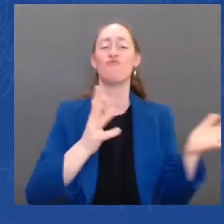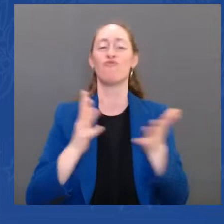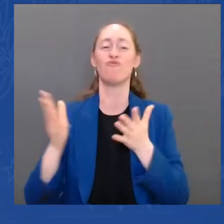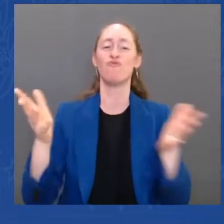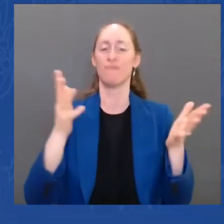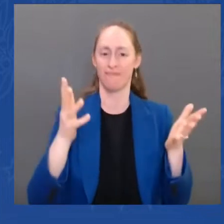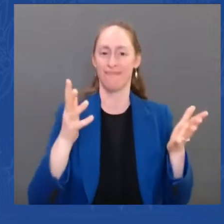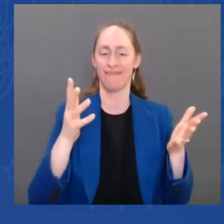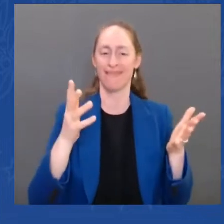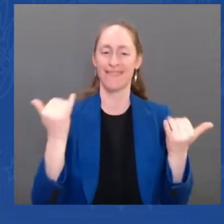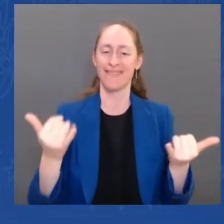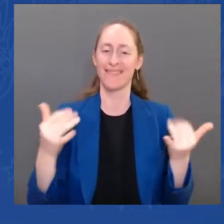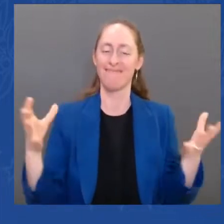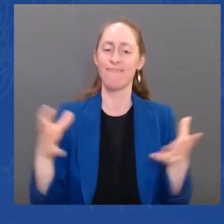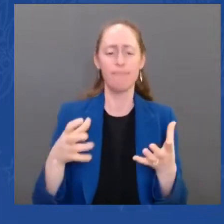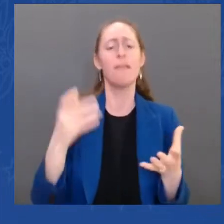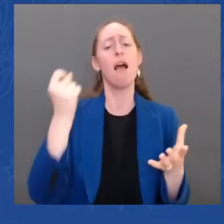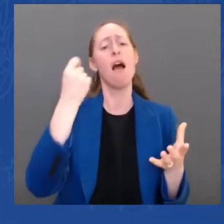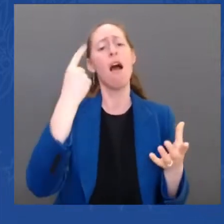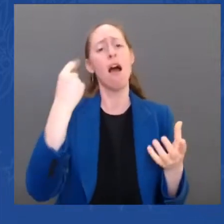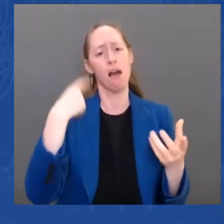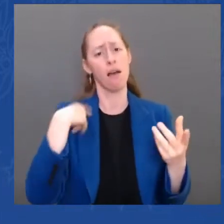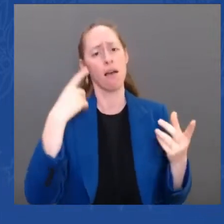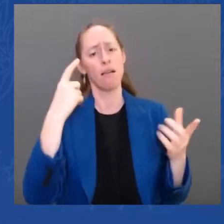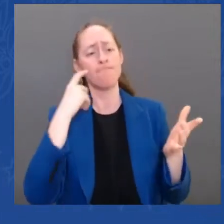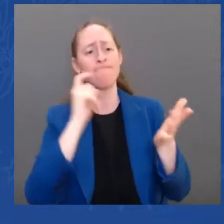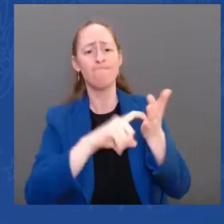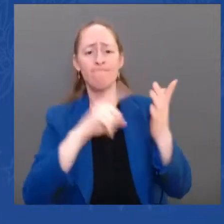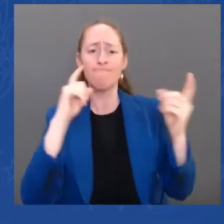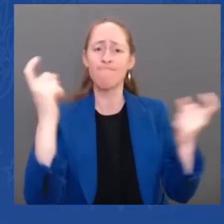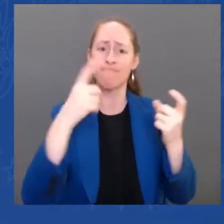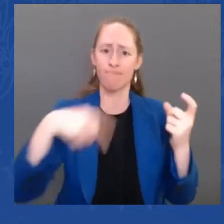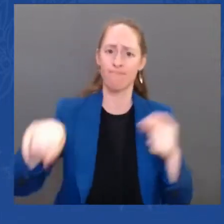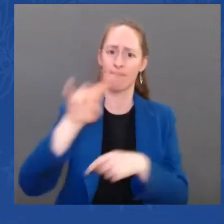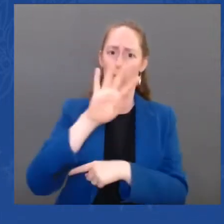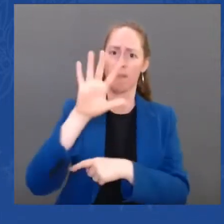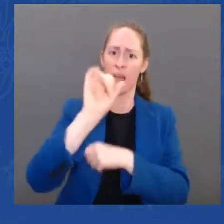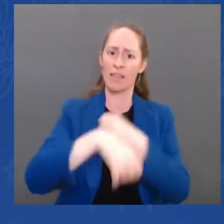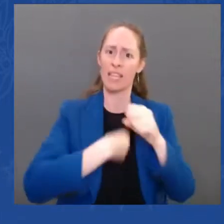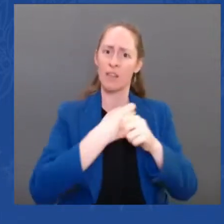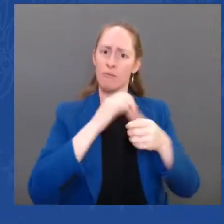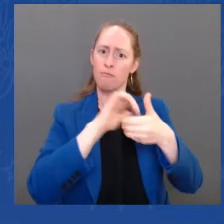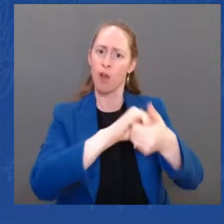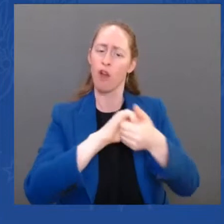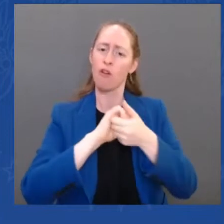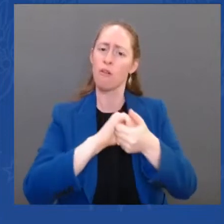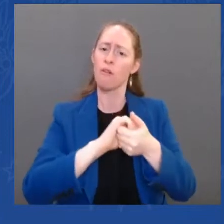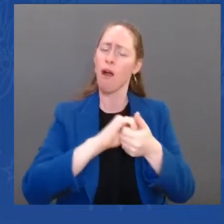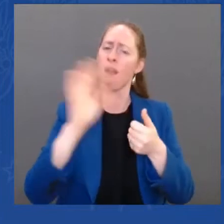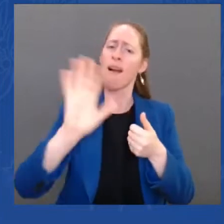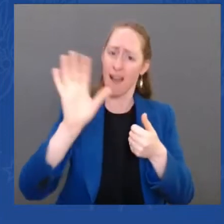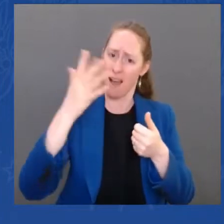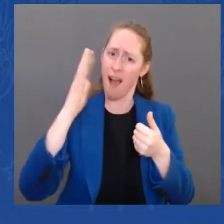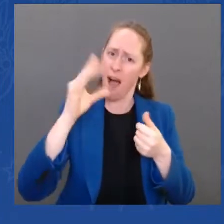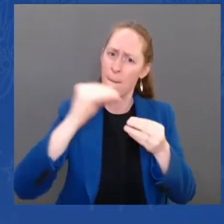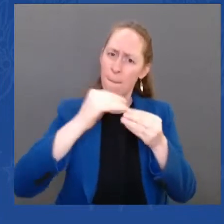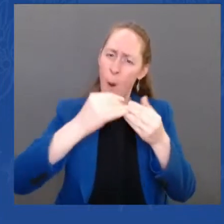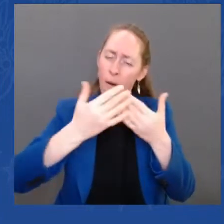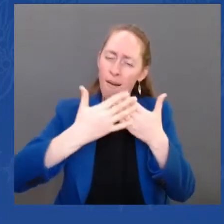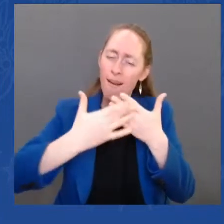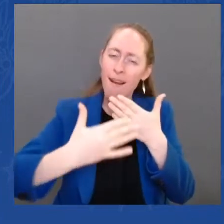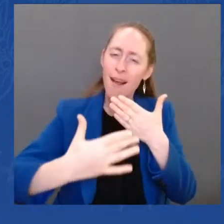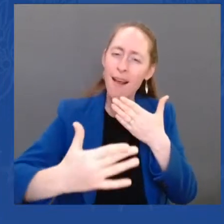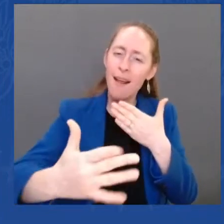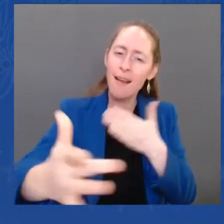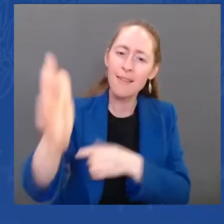between ASEAN and the United States, we're launching a new era in U.S. ASEAN relations. Let me thank